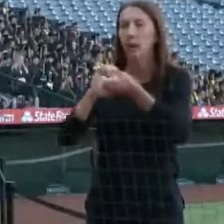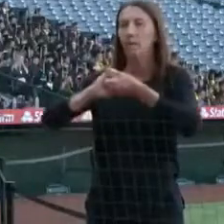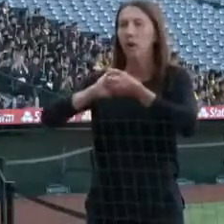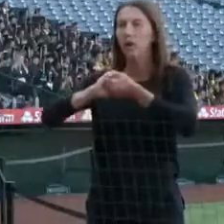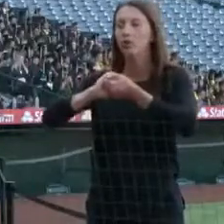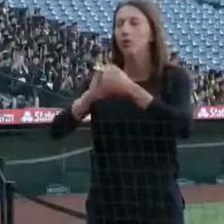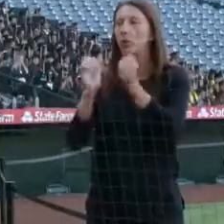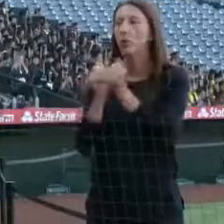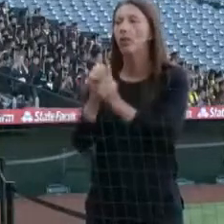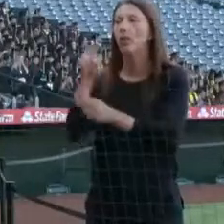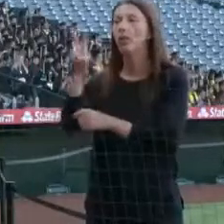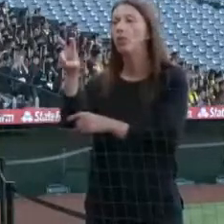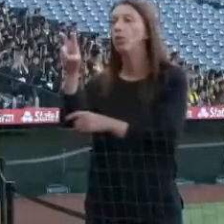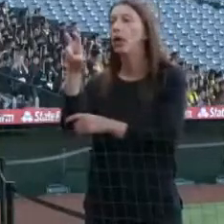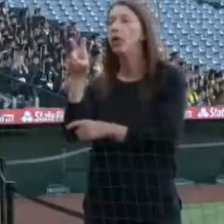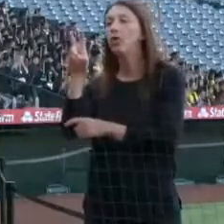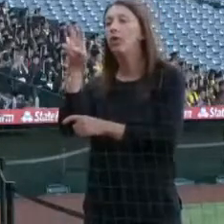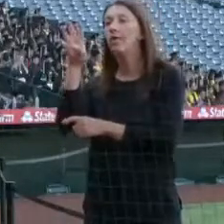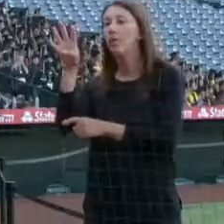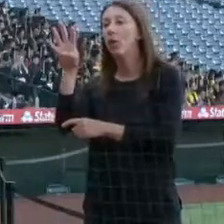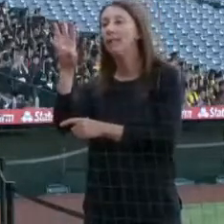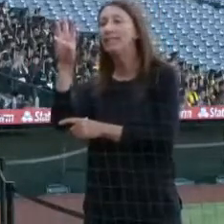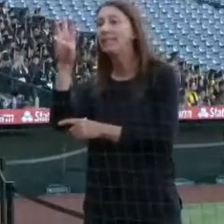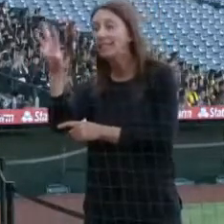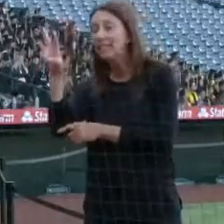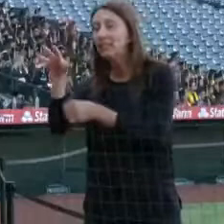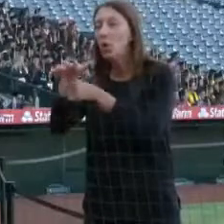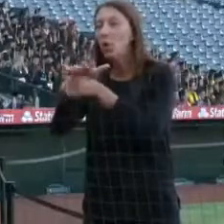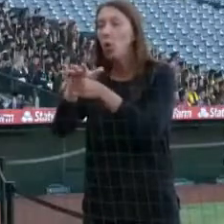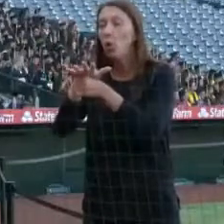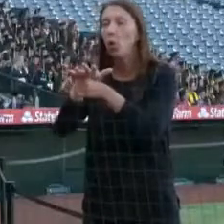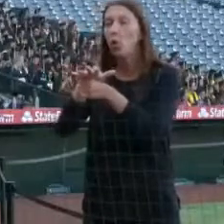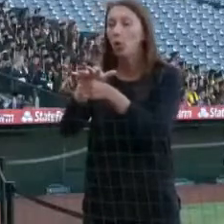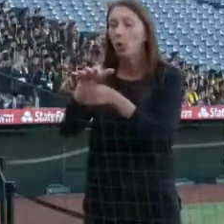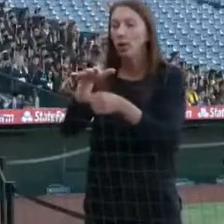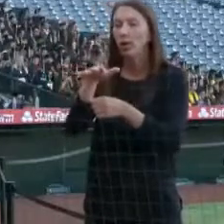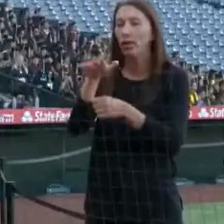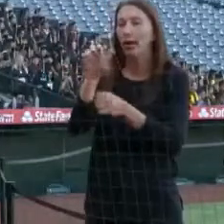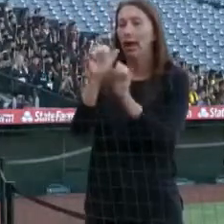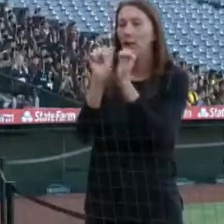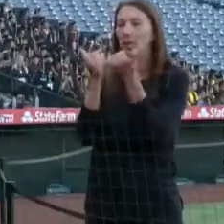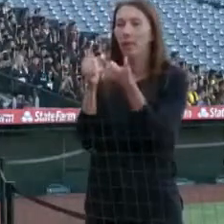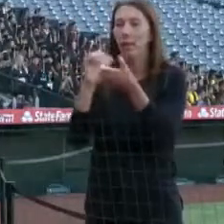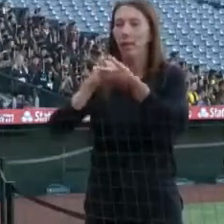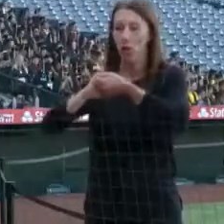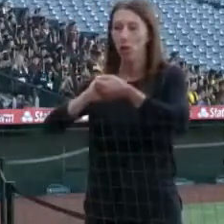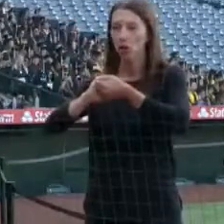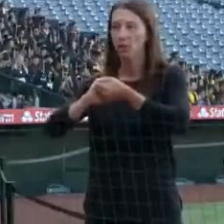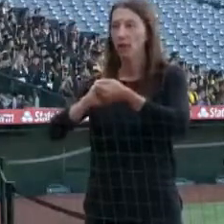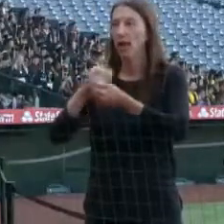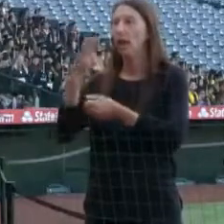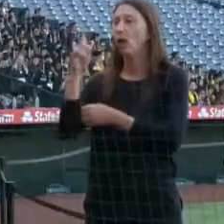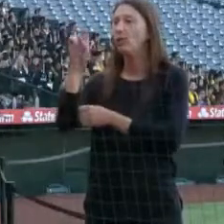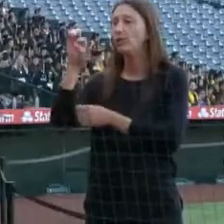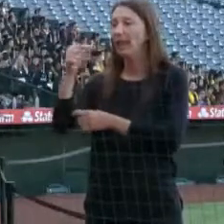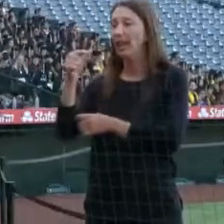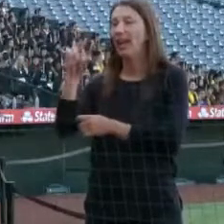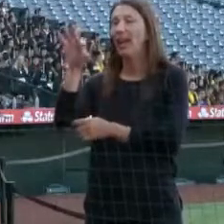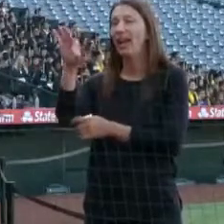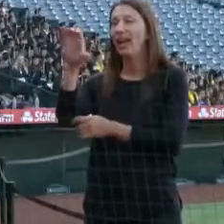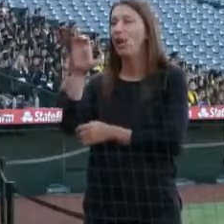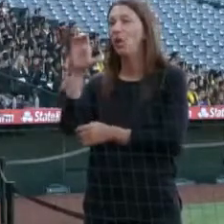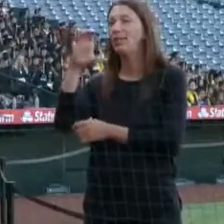partnerships with 246 local regional agency partners and hosting 900